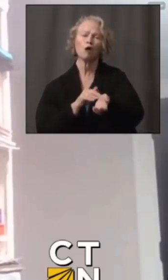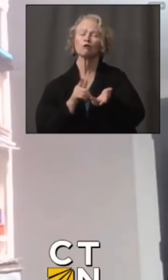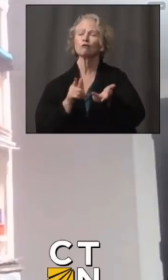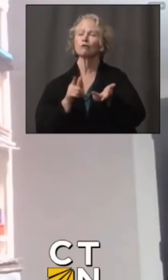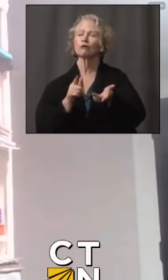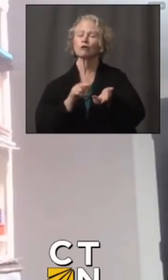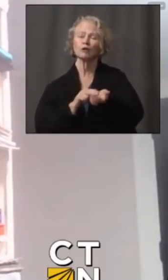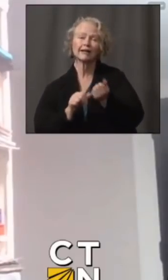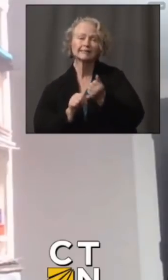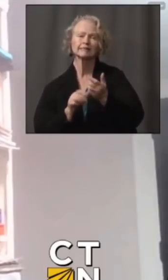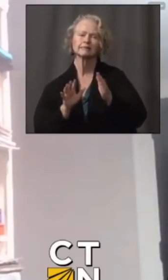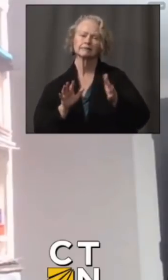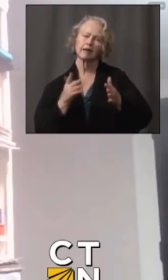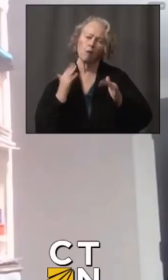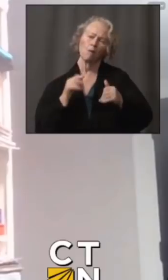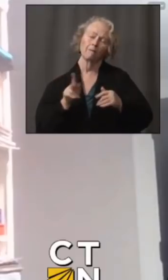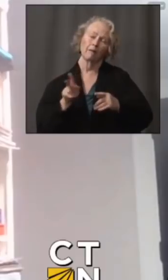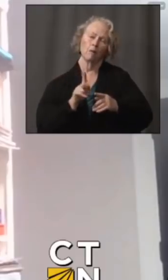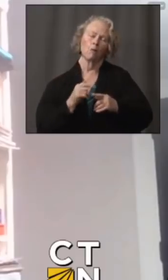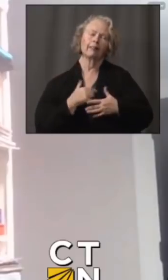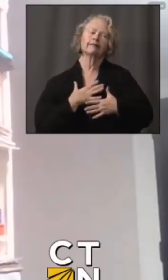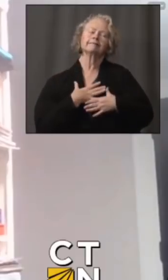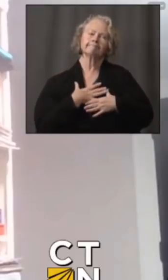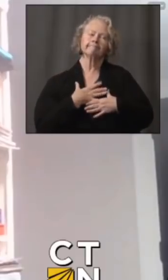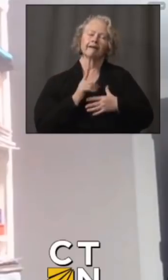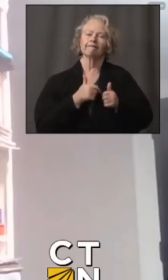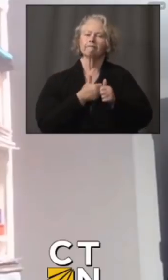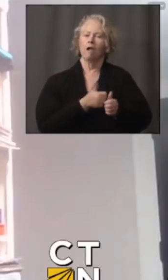to follow the rules.